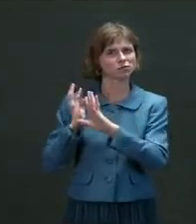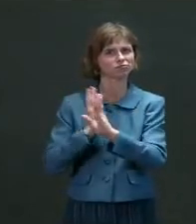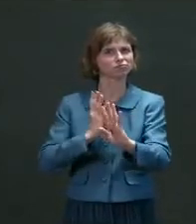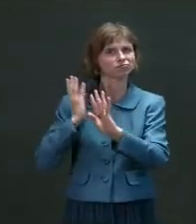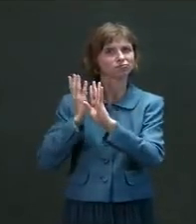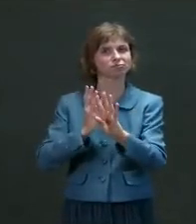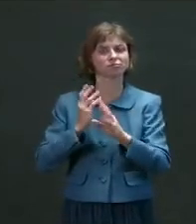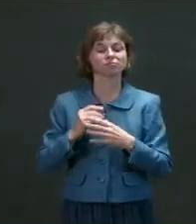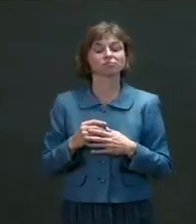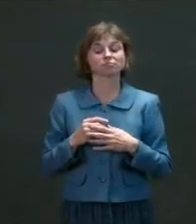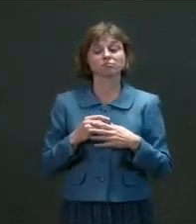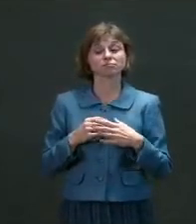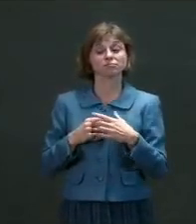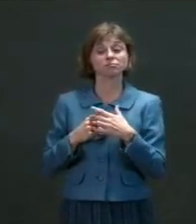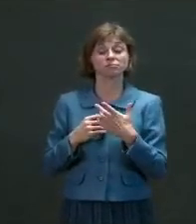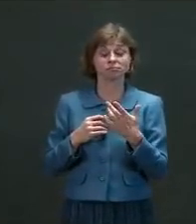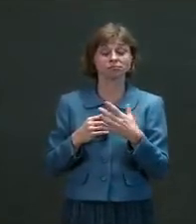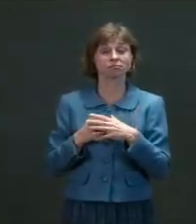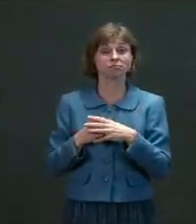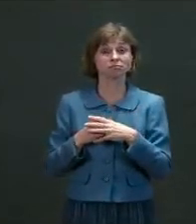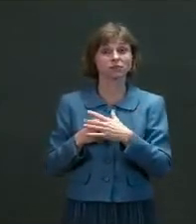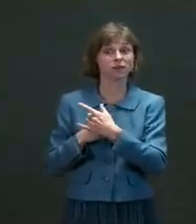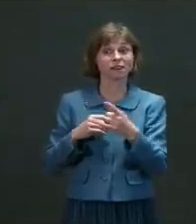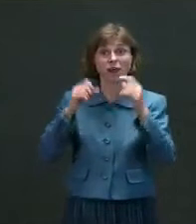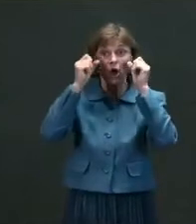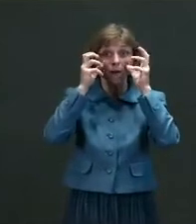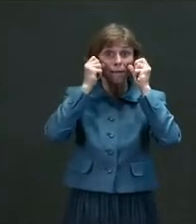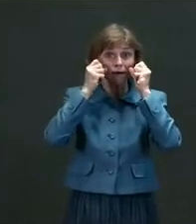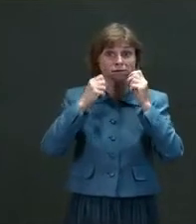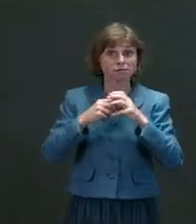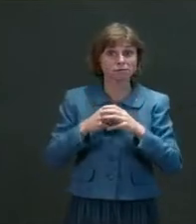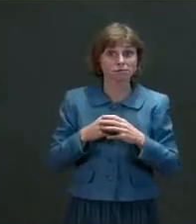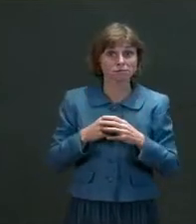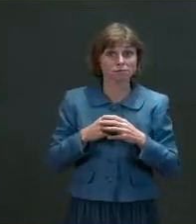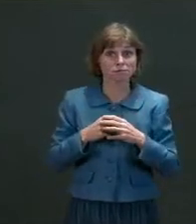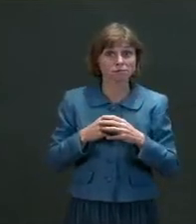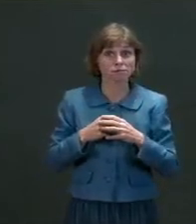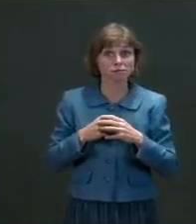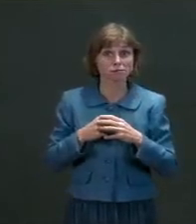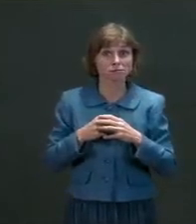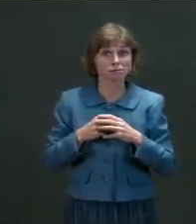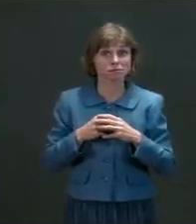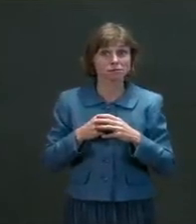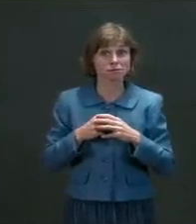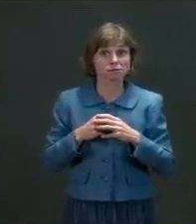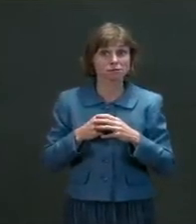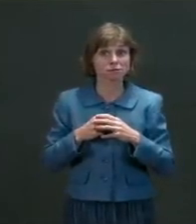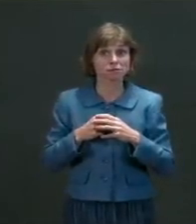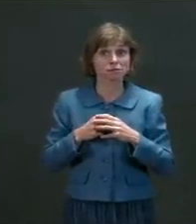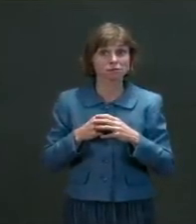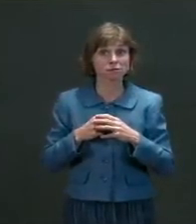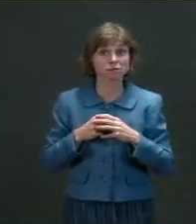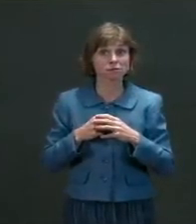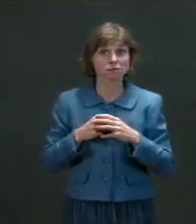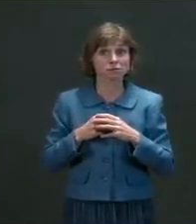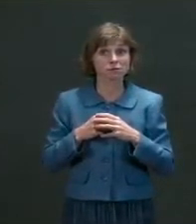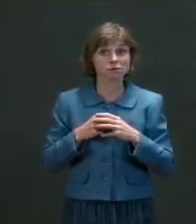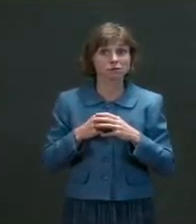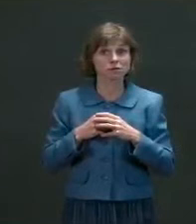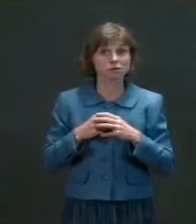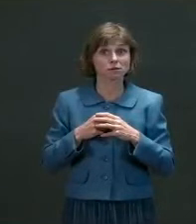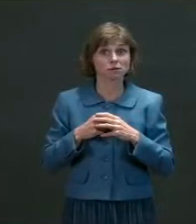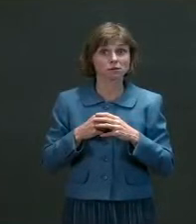They're amazed. Yeah, no, I'm sorry. They're amazed by the process, the smoothness. I hear that a lot. I hear